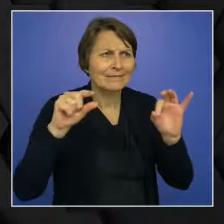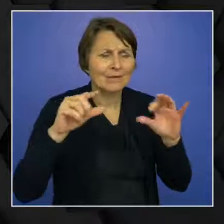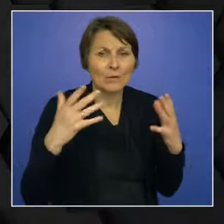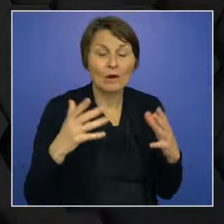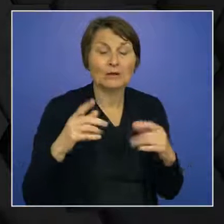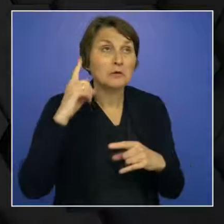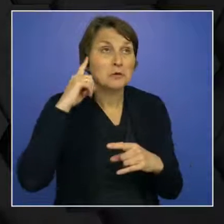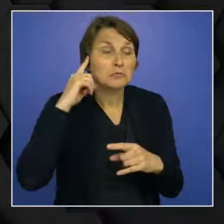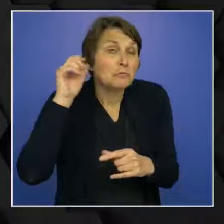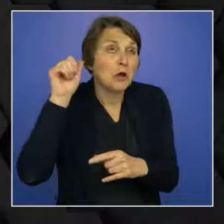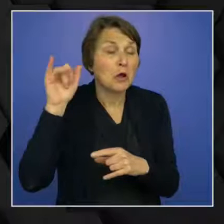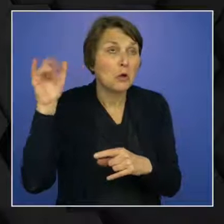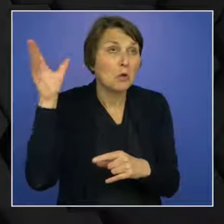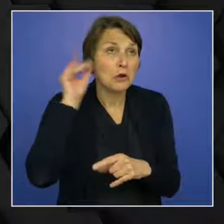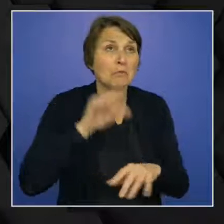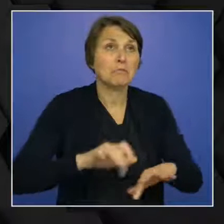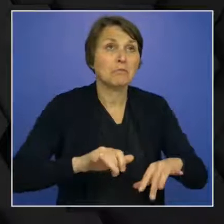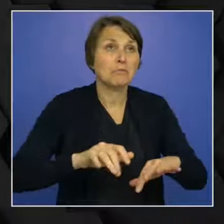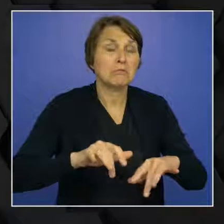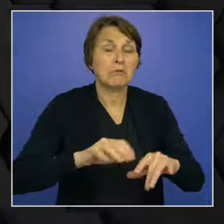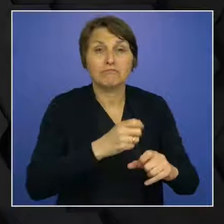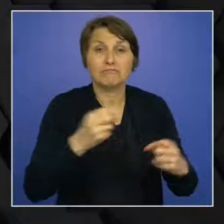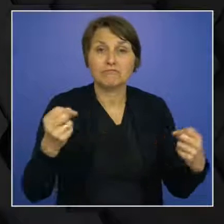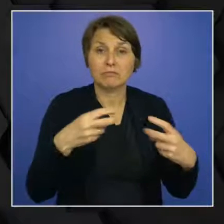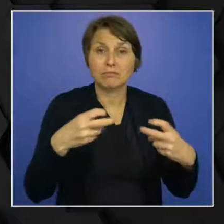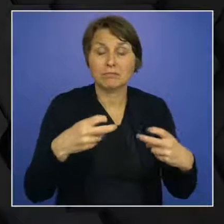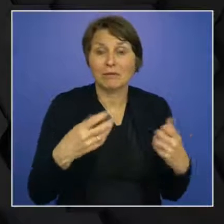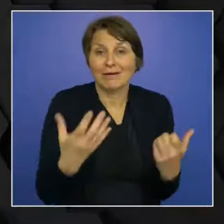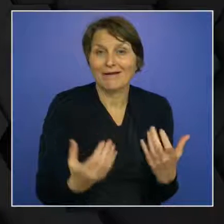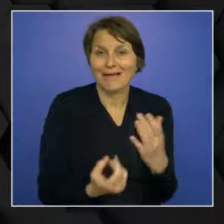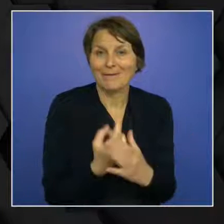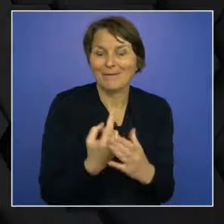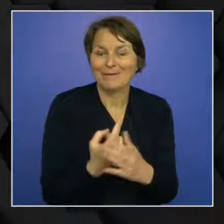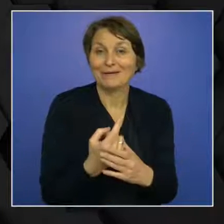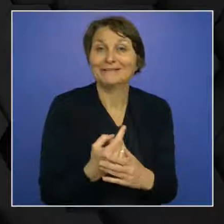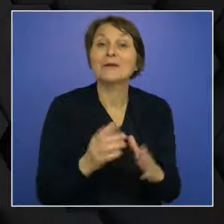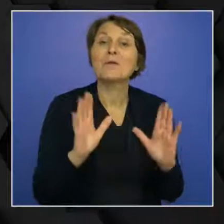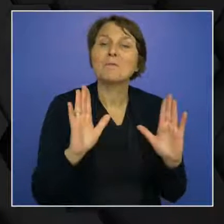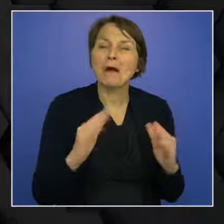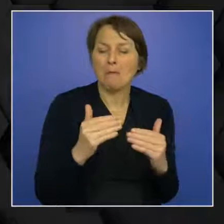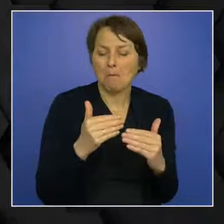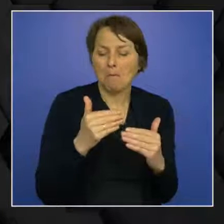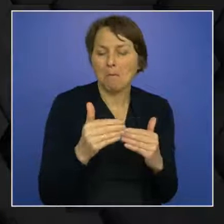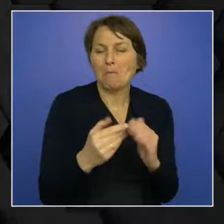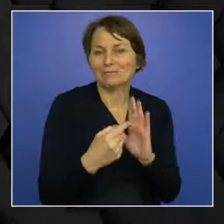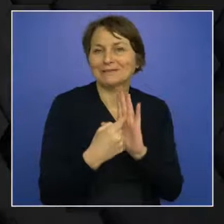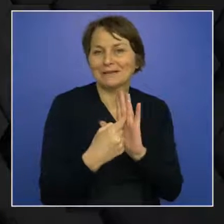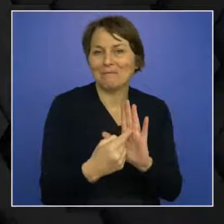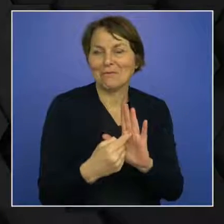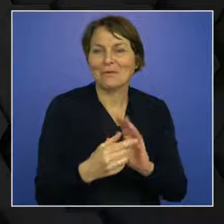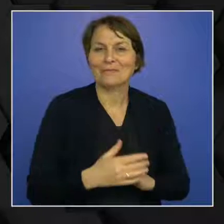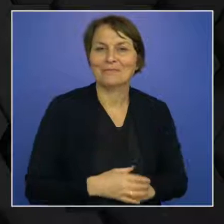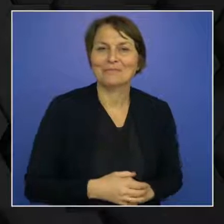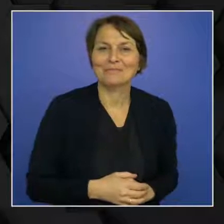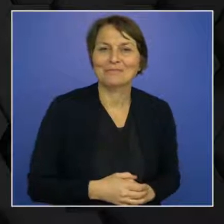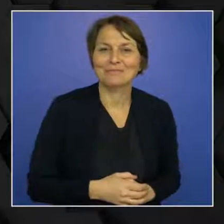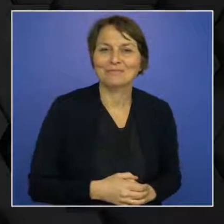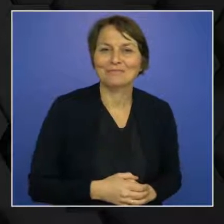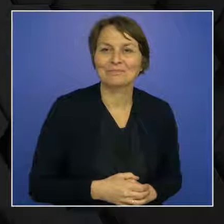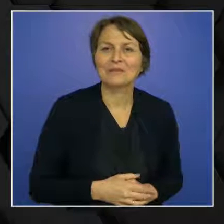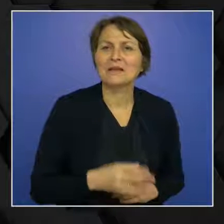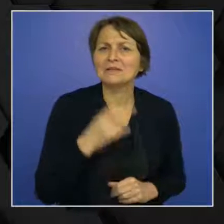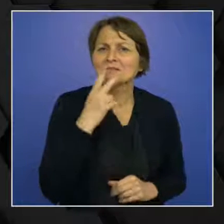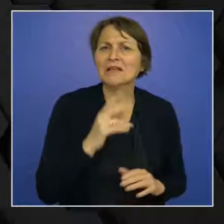it. So that is always better. But I have a demo a little bit later on where we can actually have AI